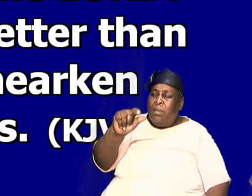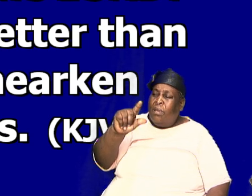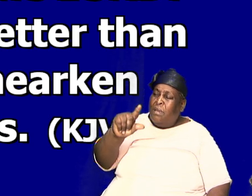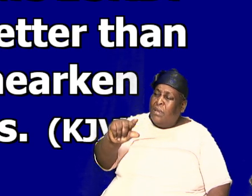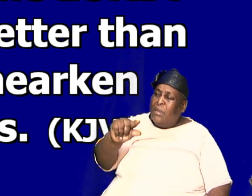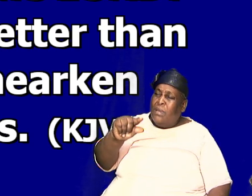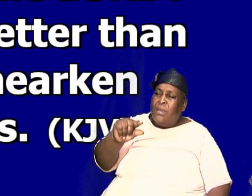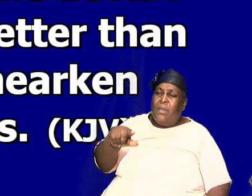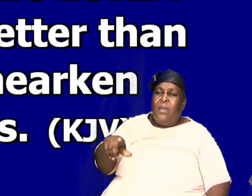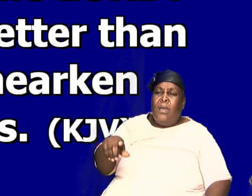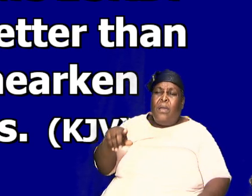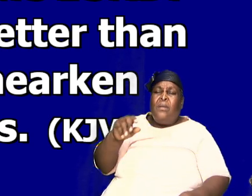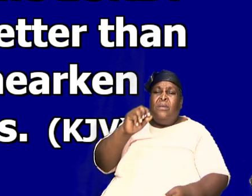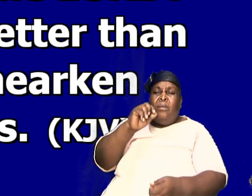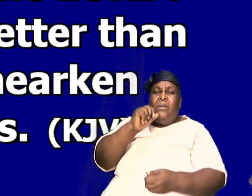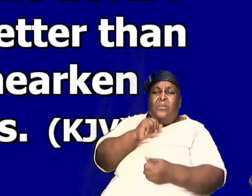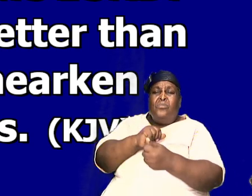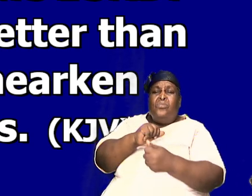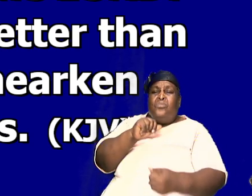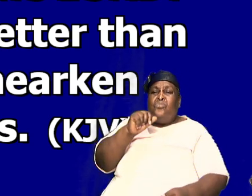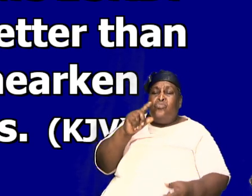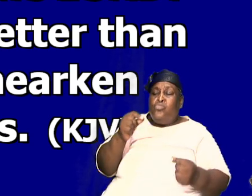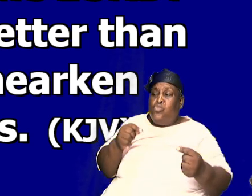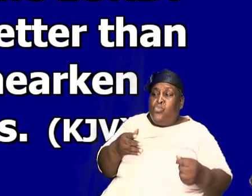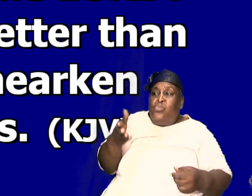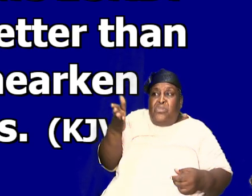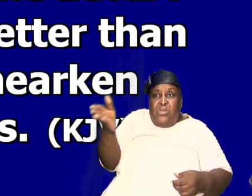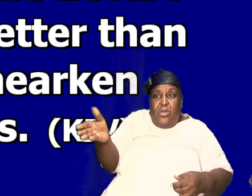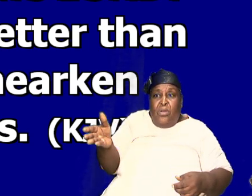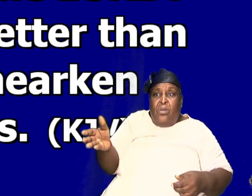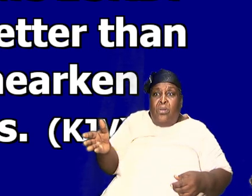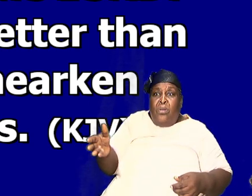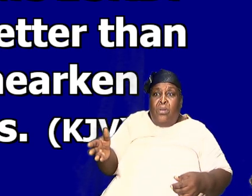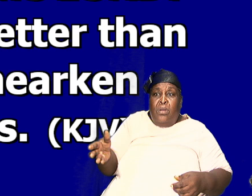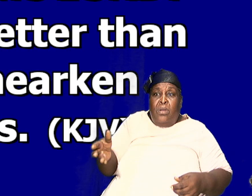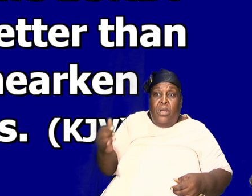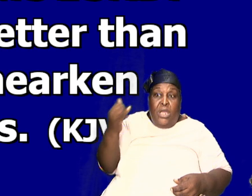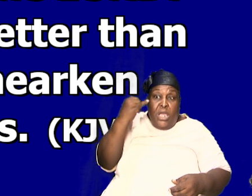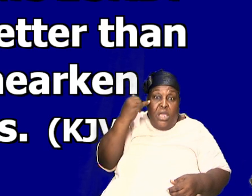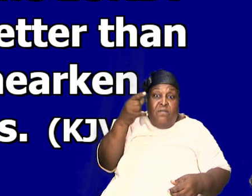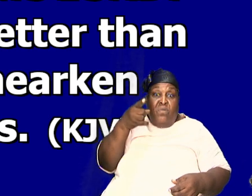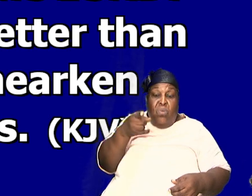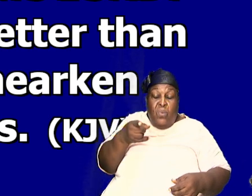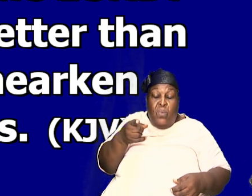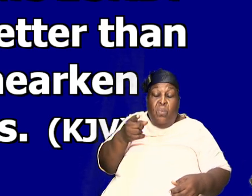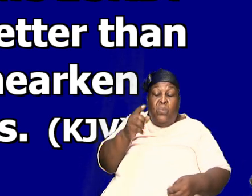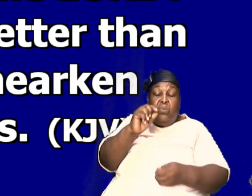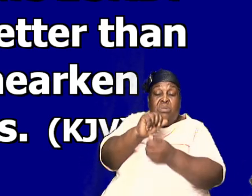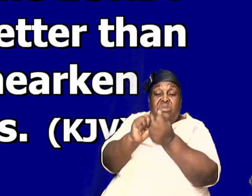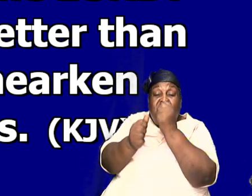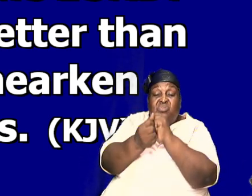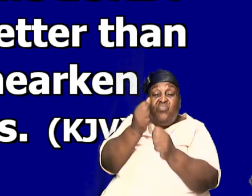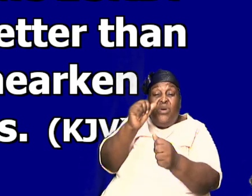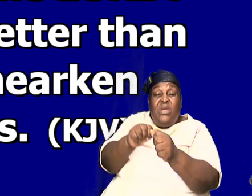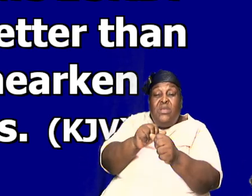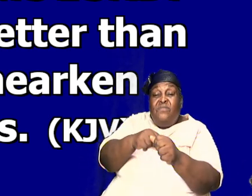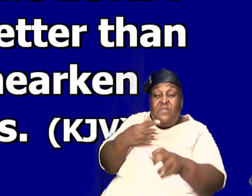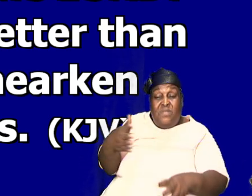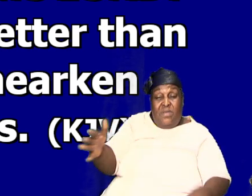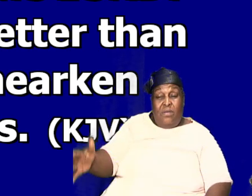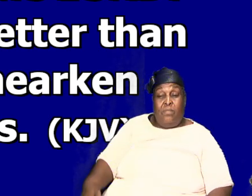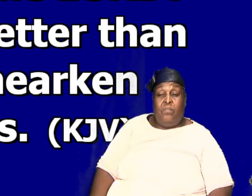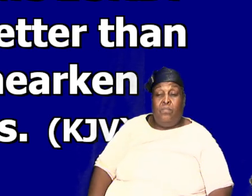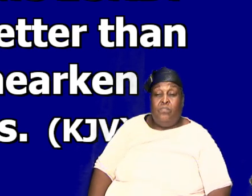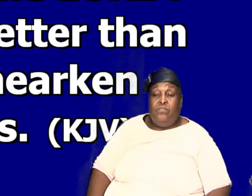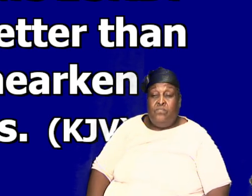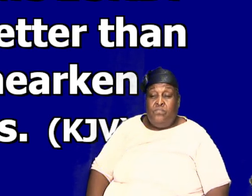a man hears the king wrong, not hear all the strife, he will not accept the Lord Jesus Christ. We